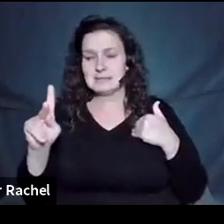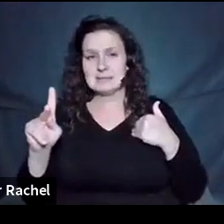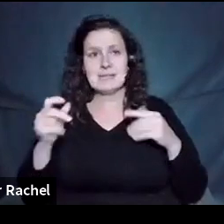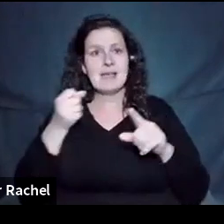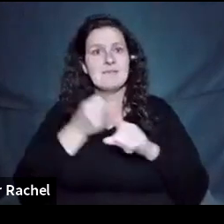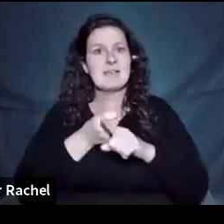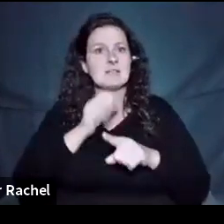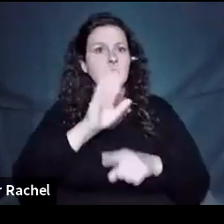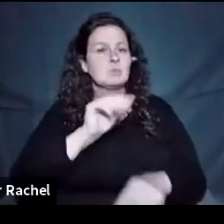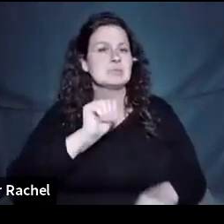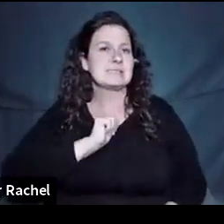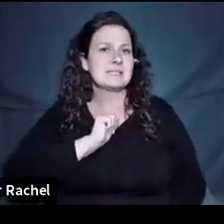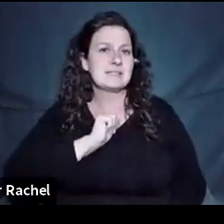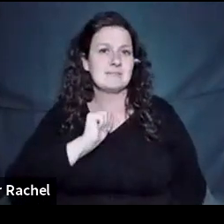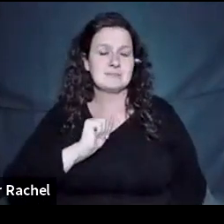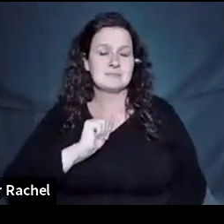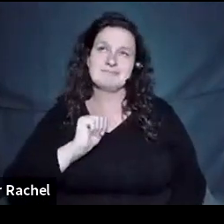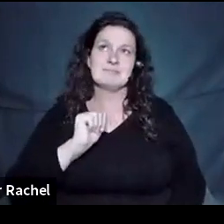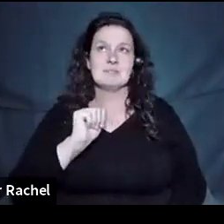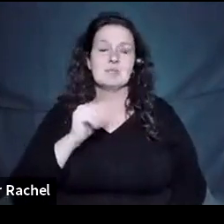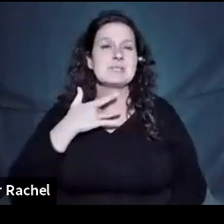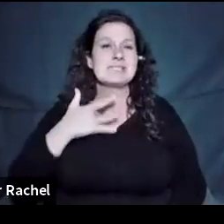of self?